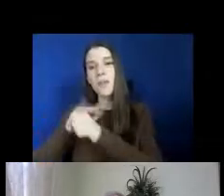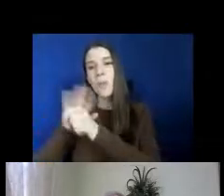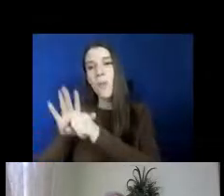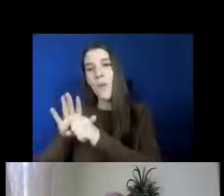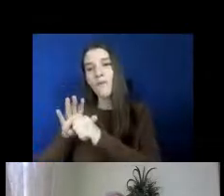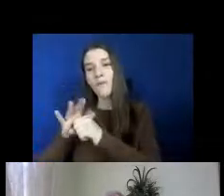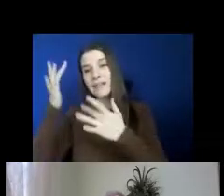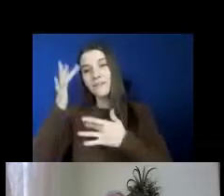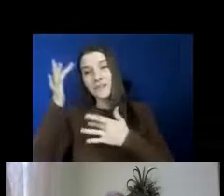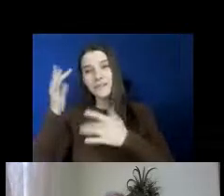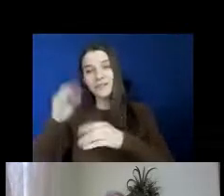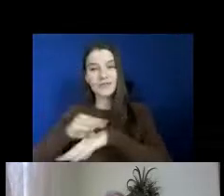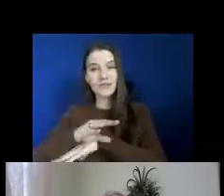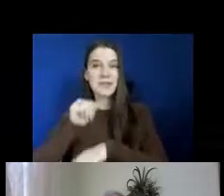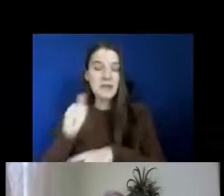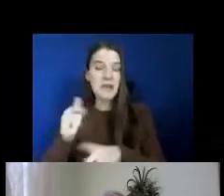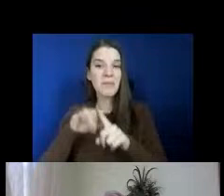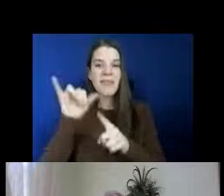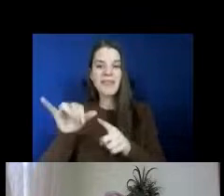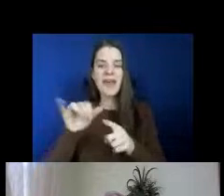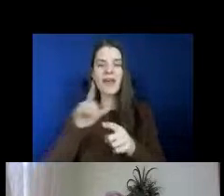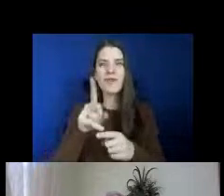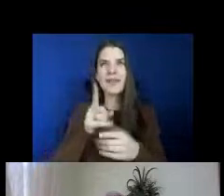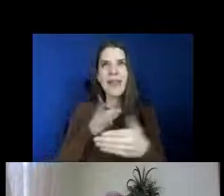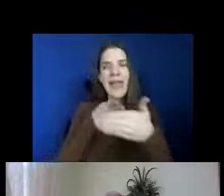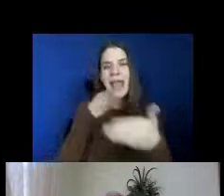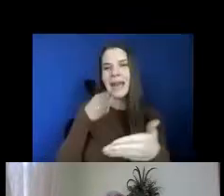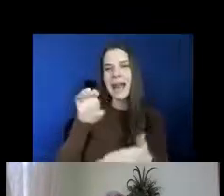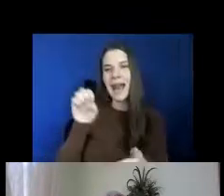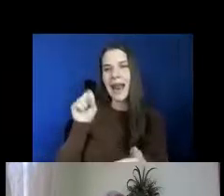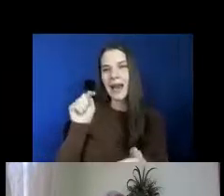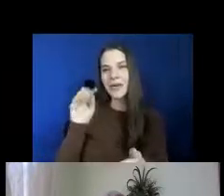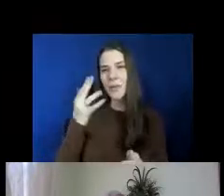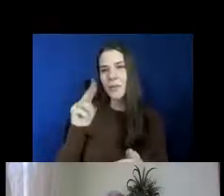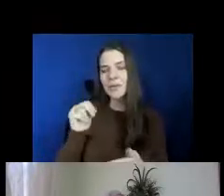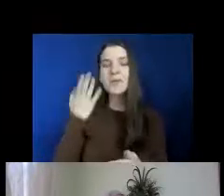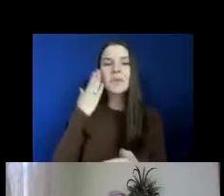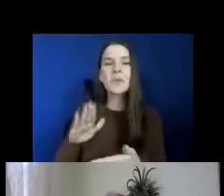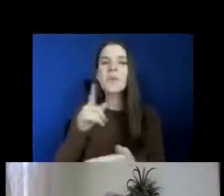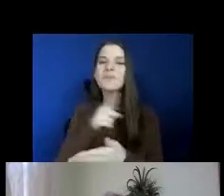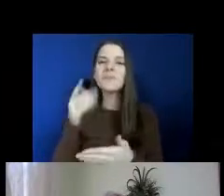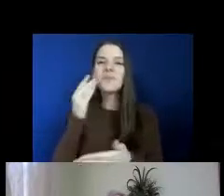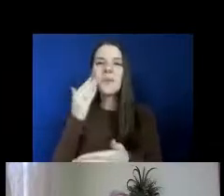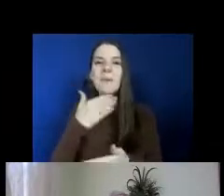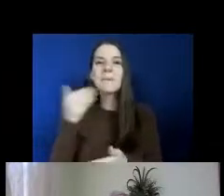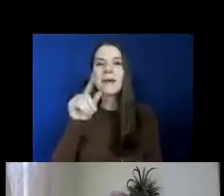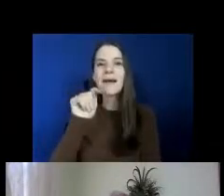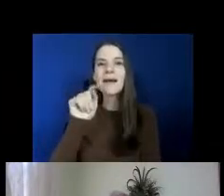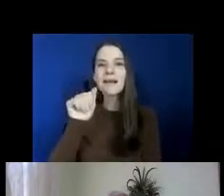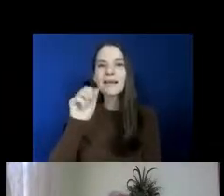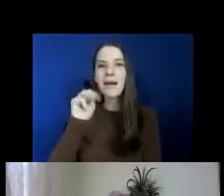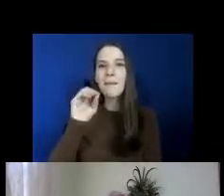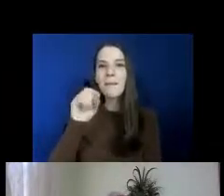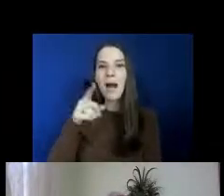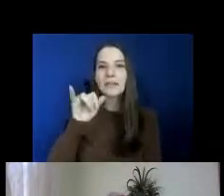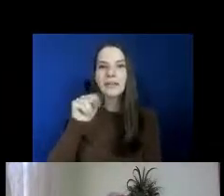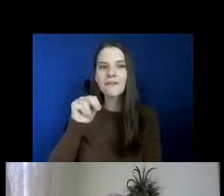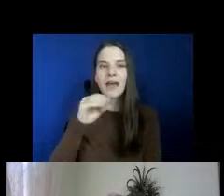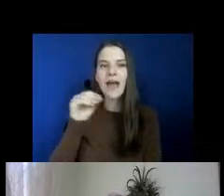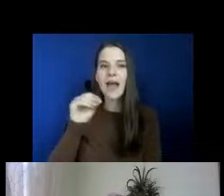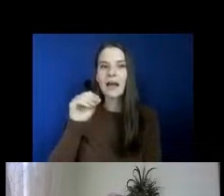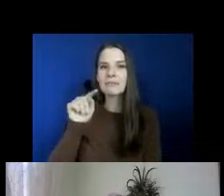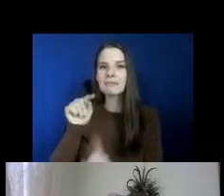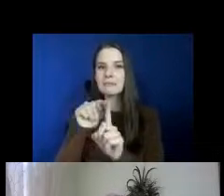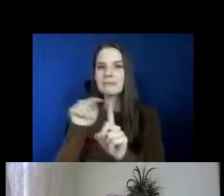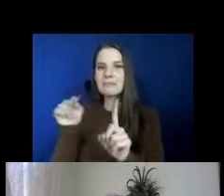infection, that being kind of an anti-estrogen approach, the drugs people know about the best, are tamoxifen or anastrozole.